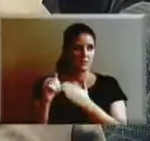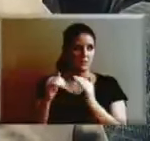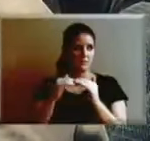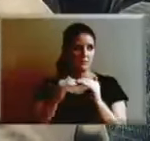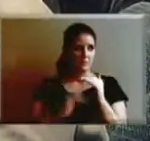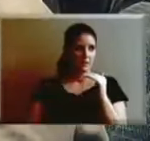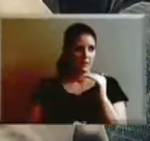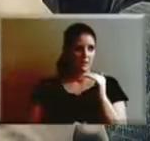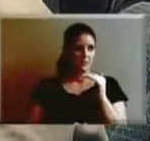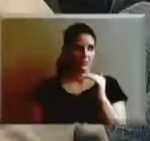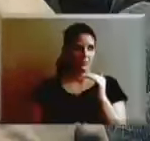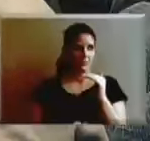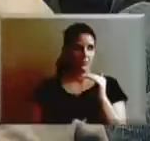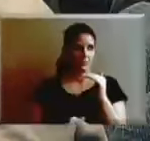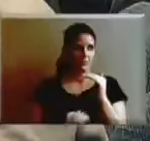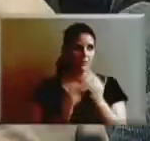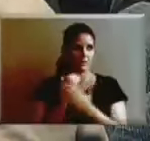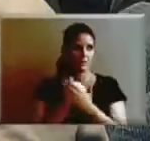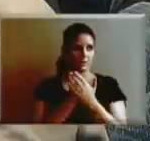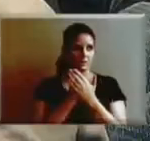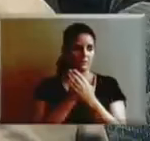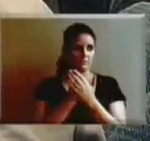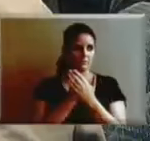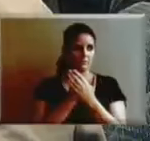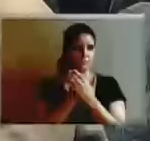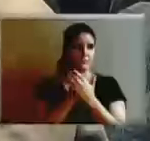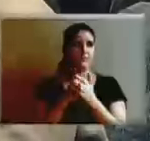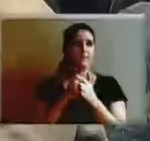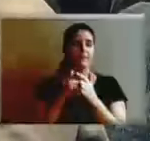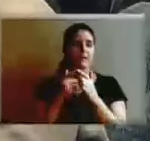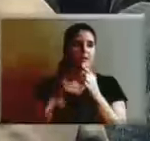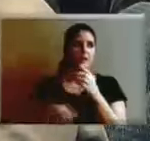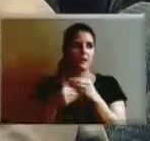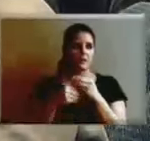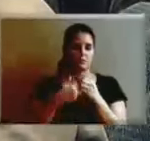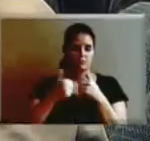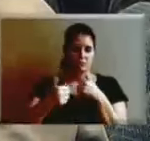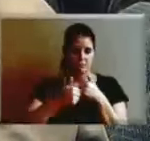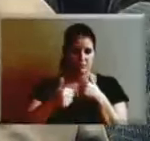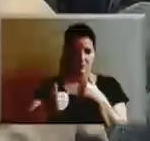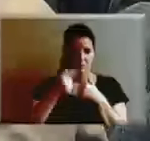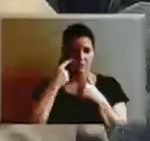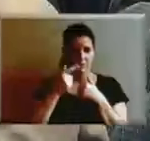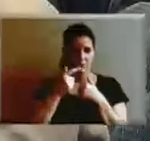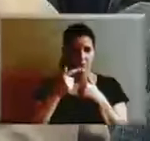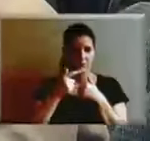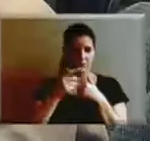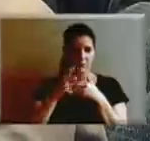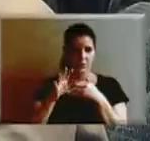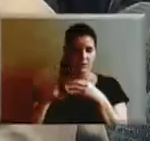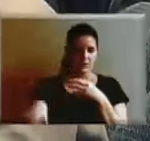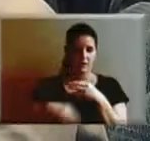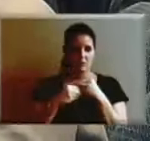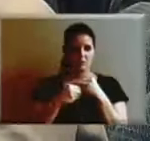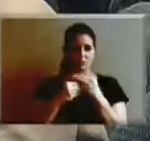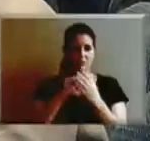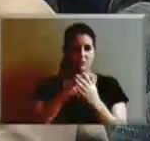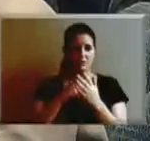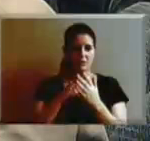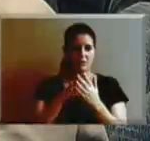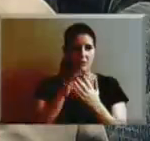Then we have had to, we added the transportation for the extended learning, that's